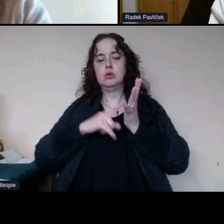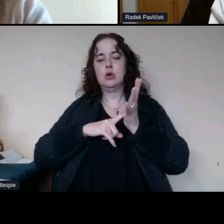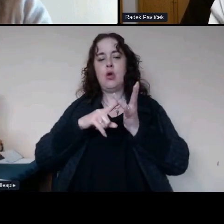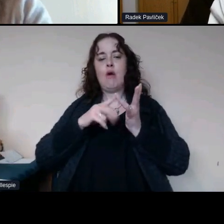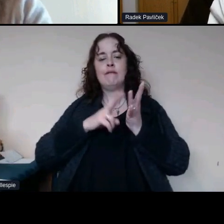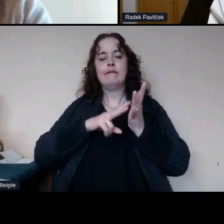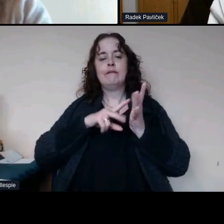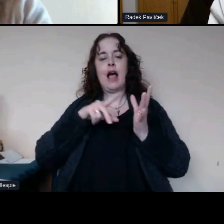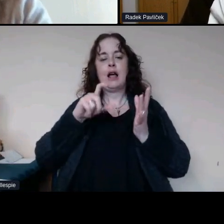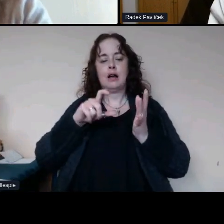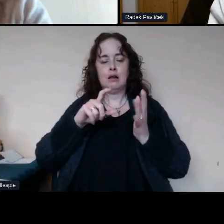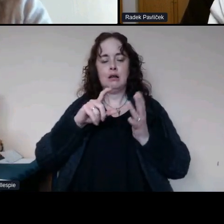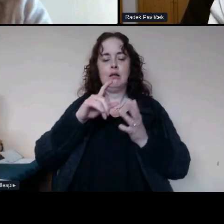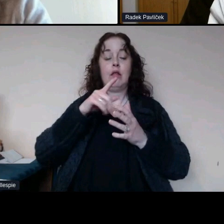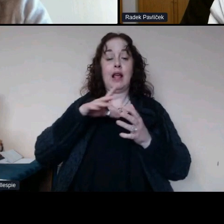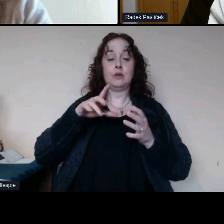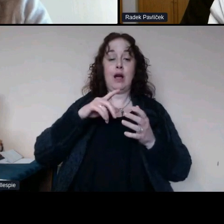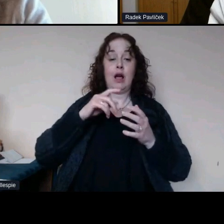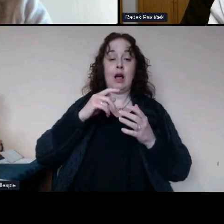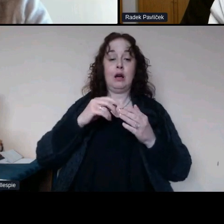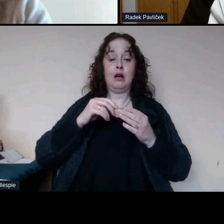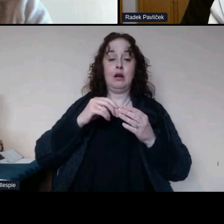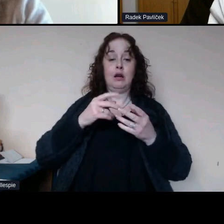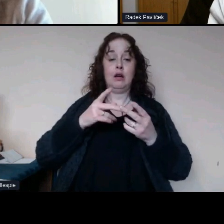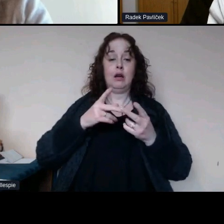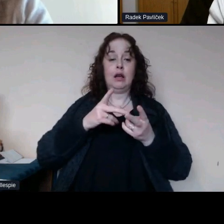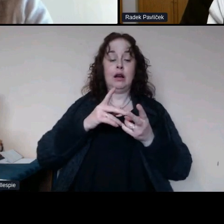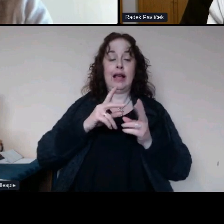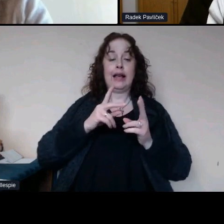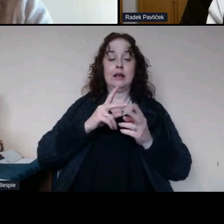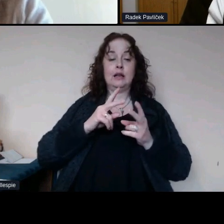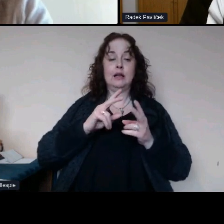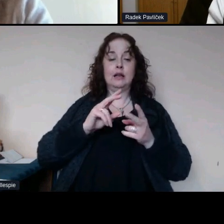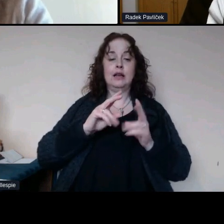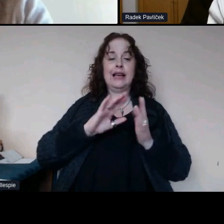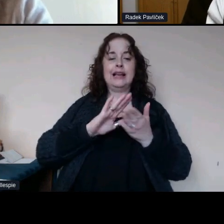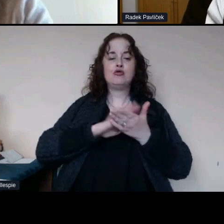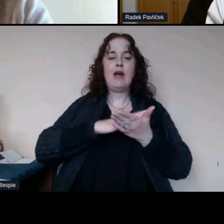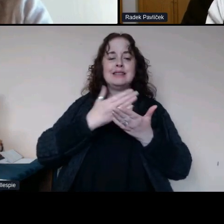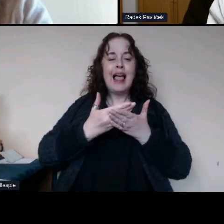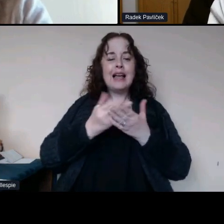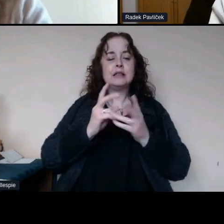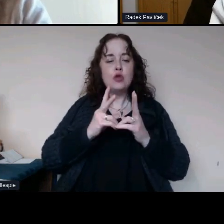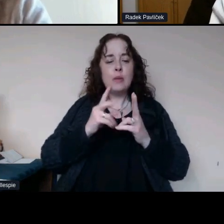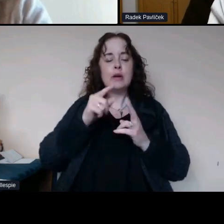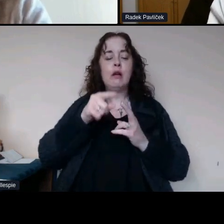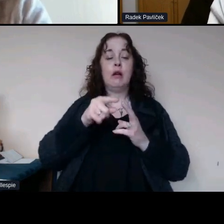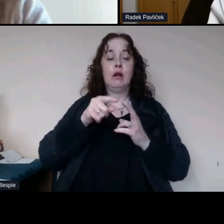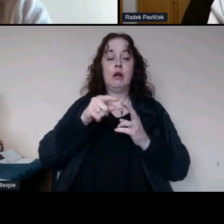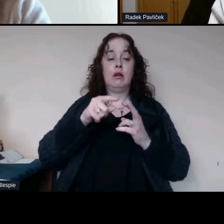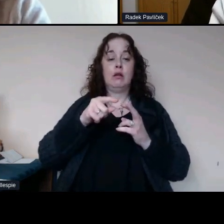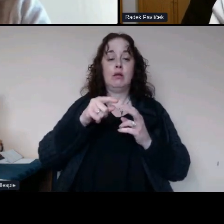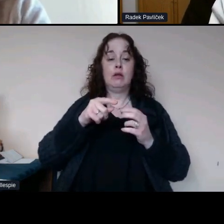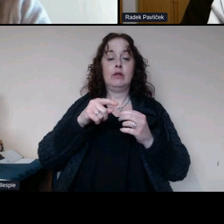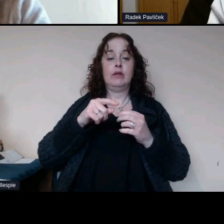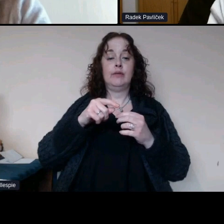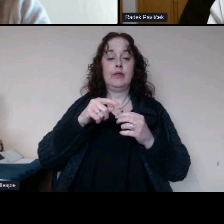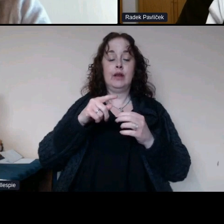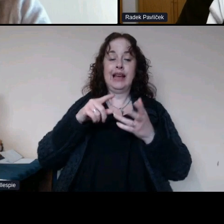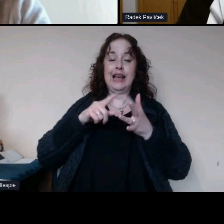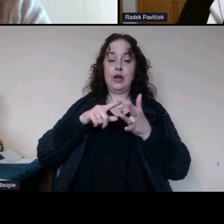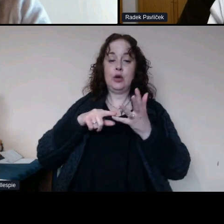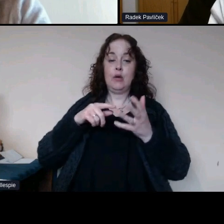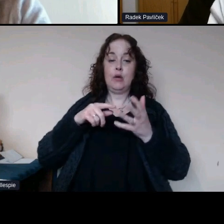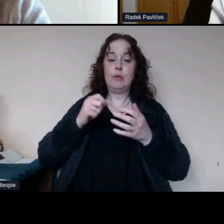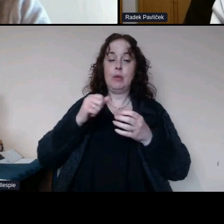the opportunity to interpret or translate many events you organize on a EU level, let's say, to Czech